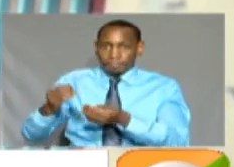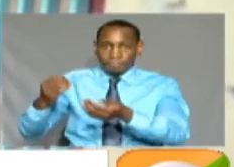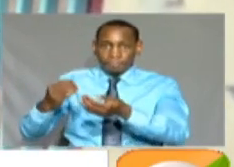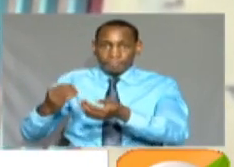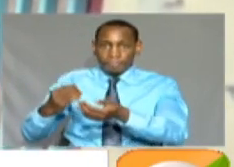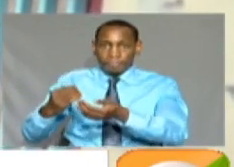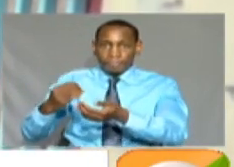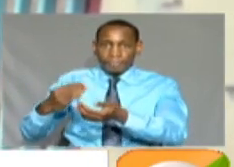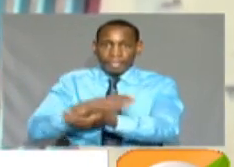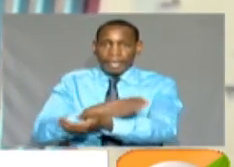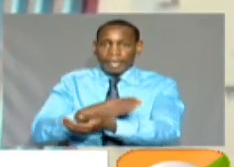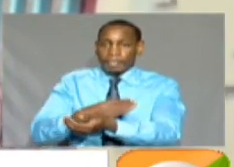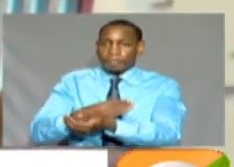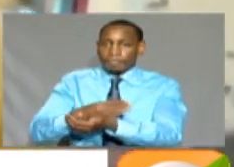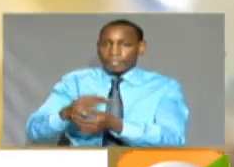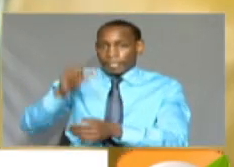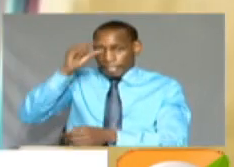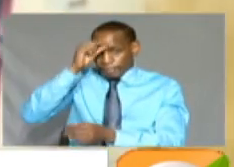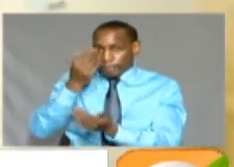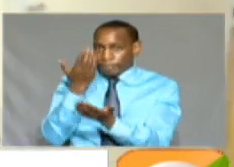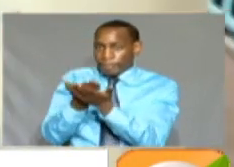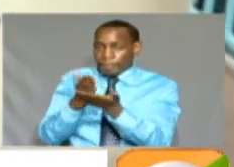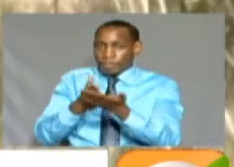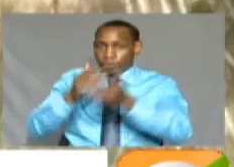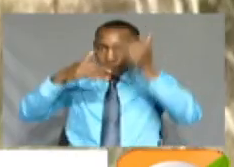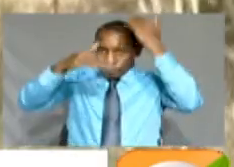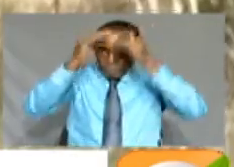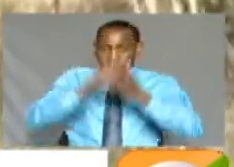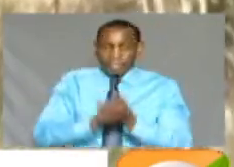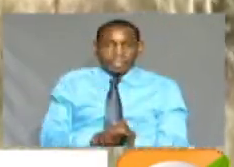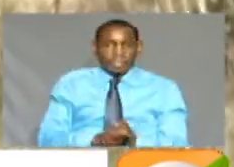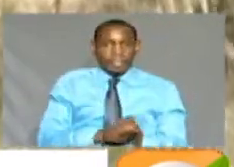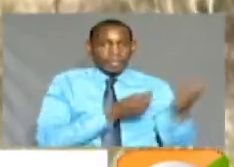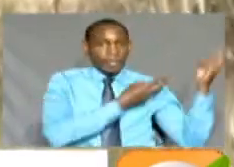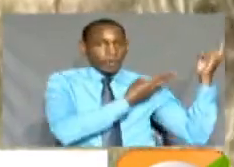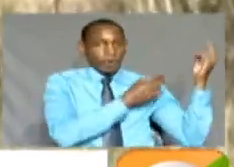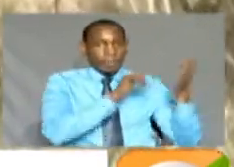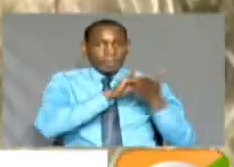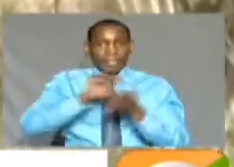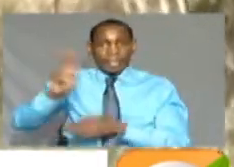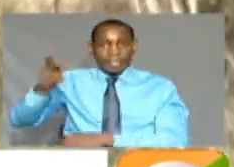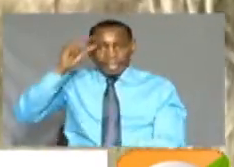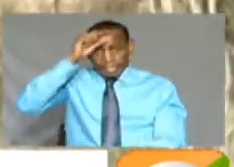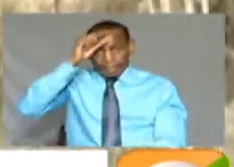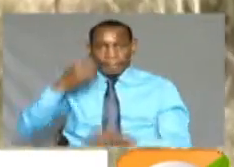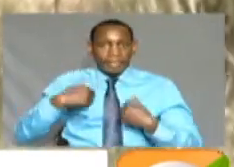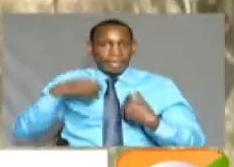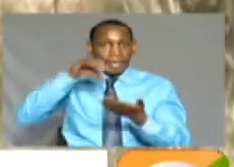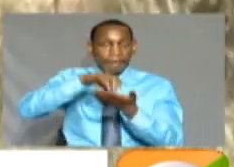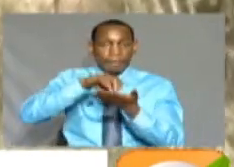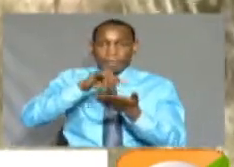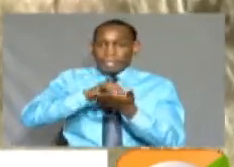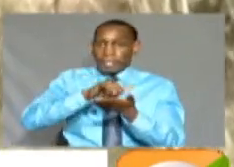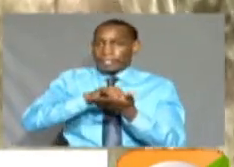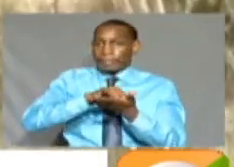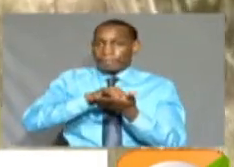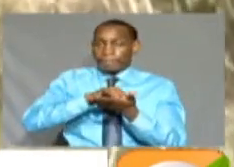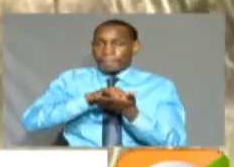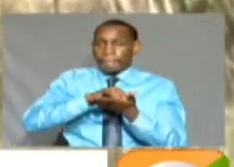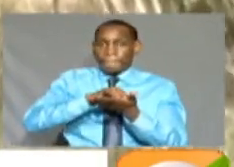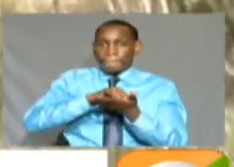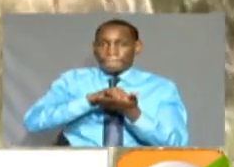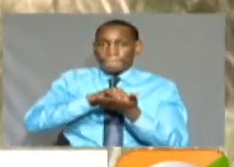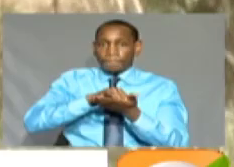got an opportunity to pitch it through her university. I hope the Kenyan government will be in a position to happily embrace